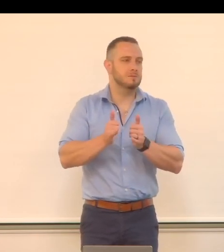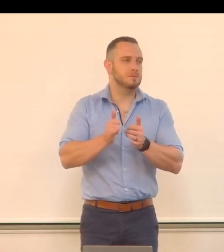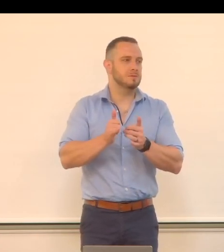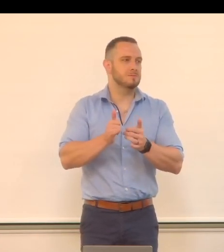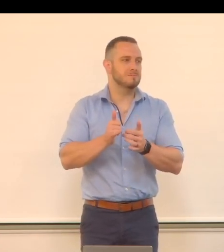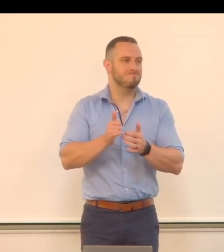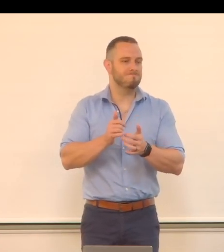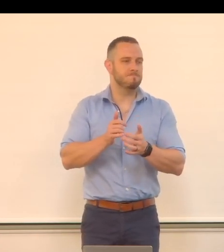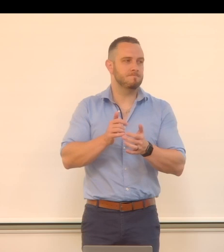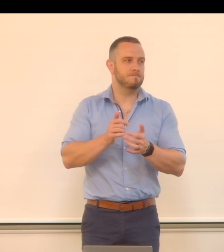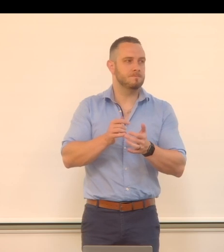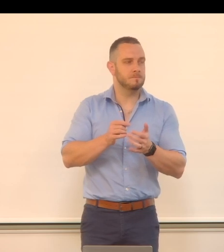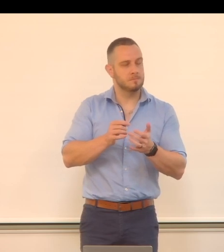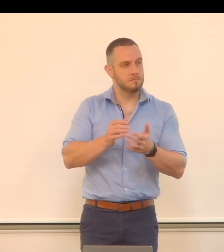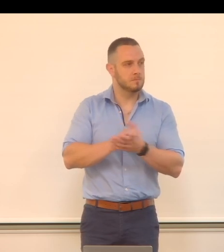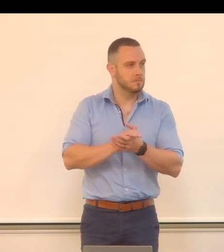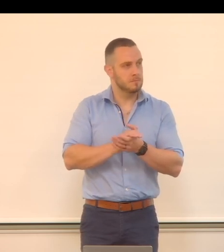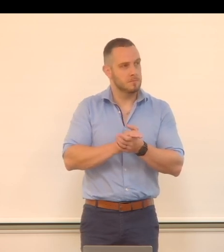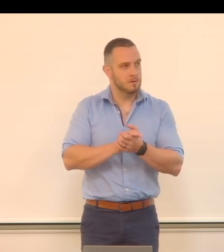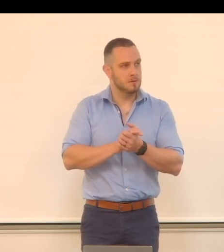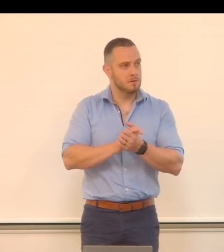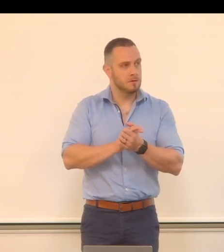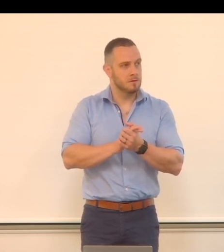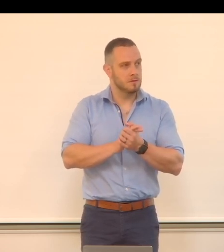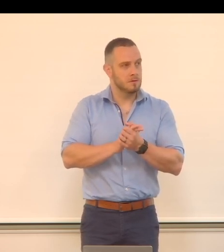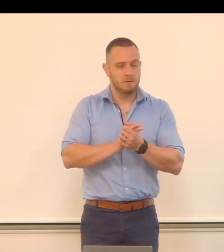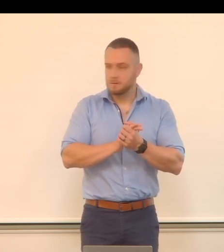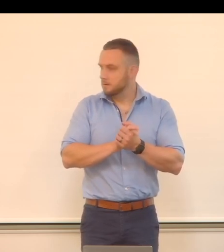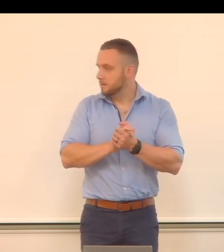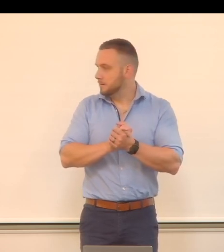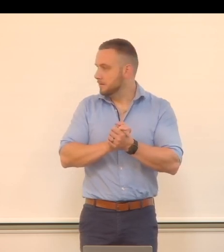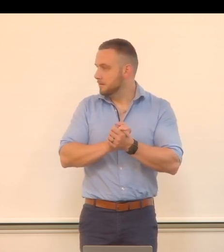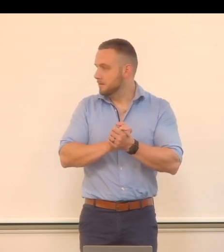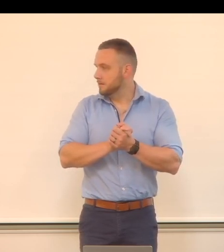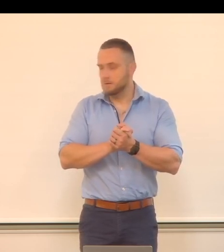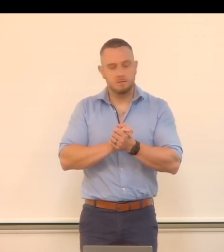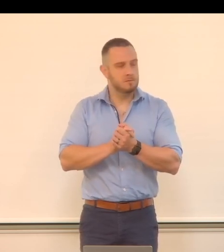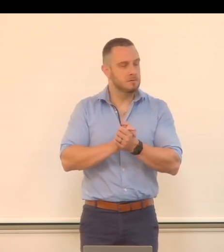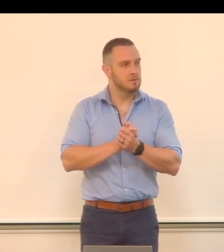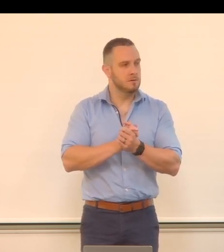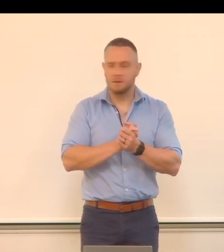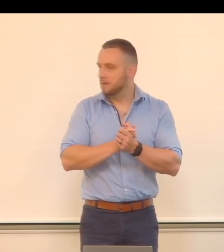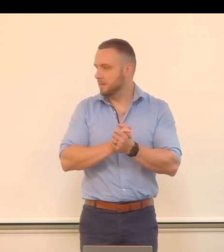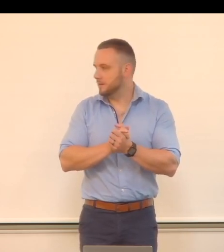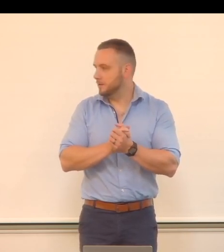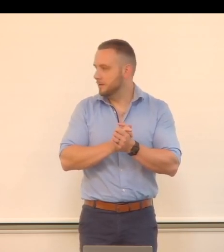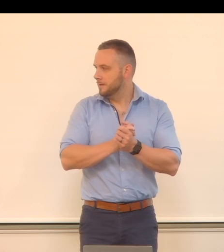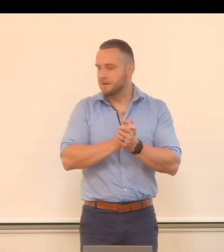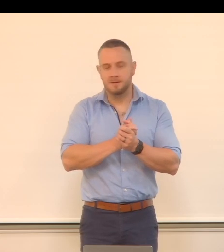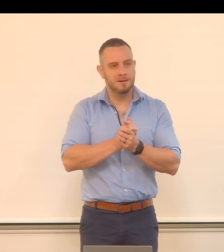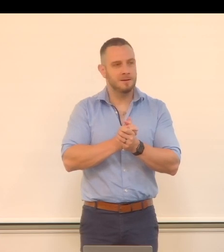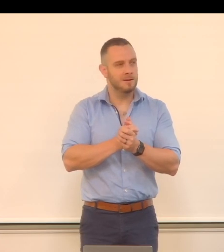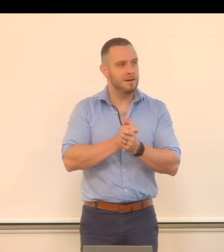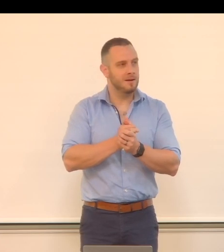no-go area, and so you do not go up there. Versus, yeah, we just run up there and collect some rocks. Period. So you see where I'm getting it.